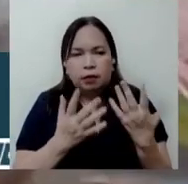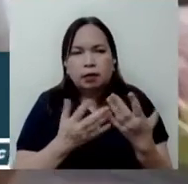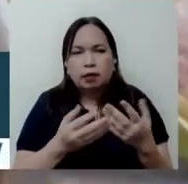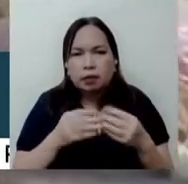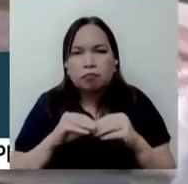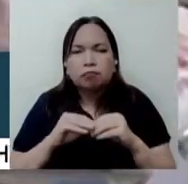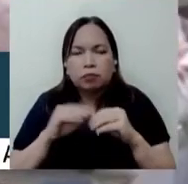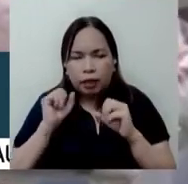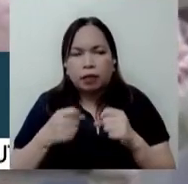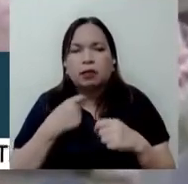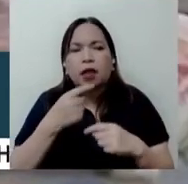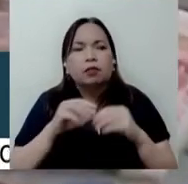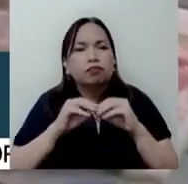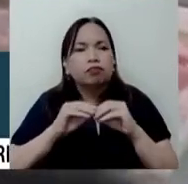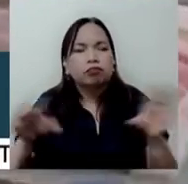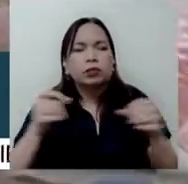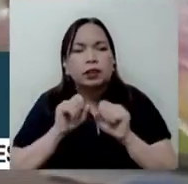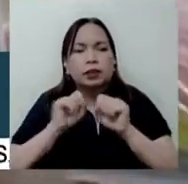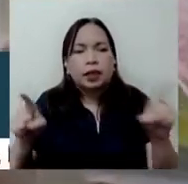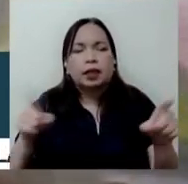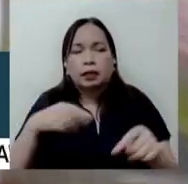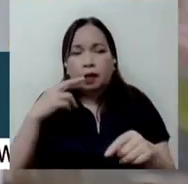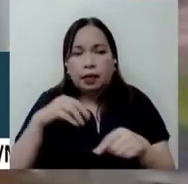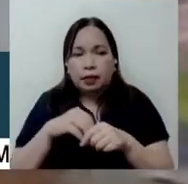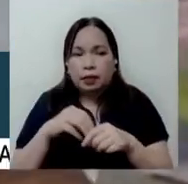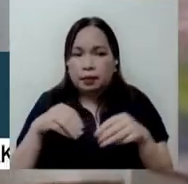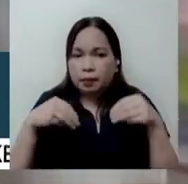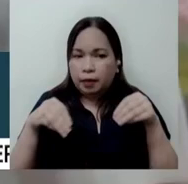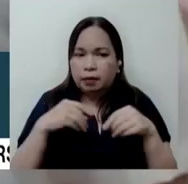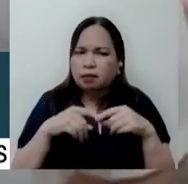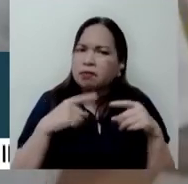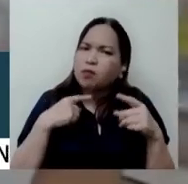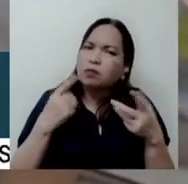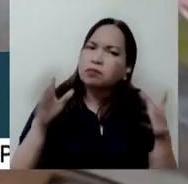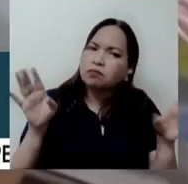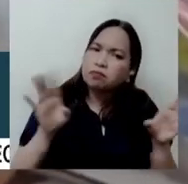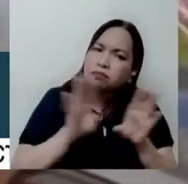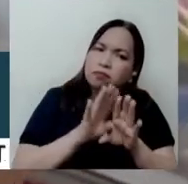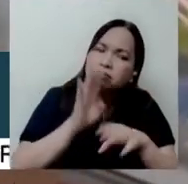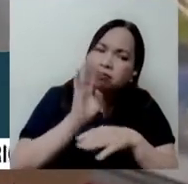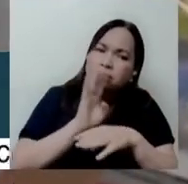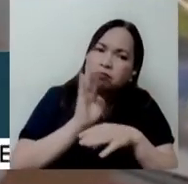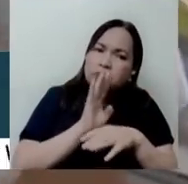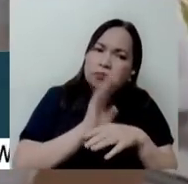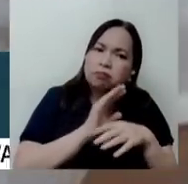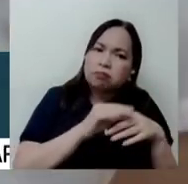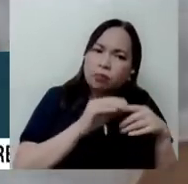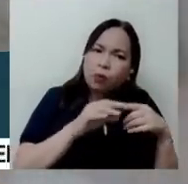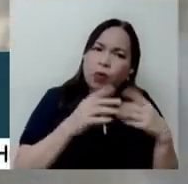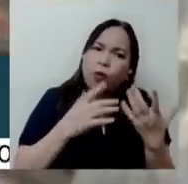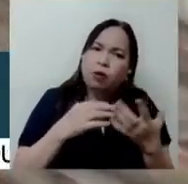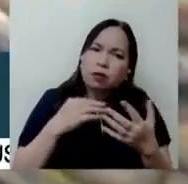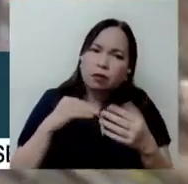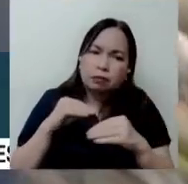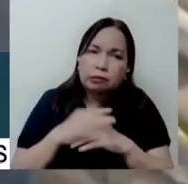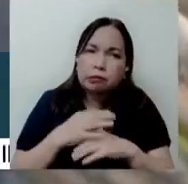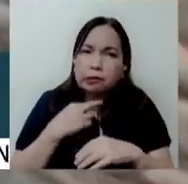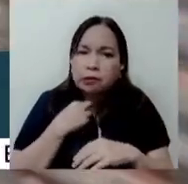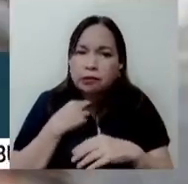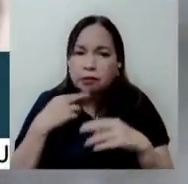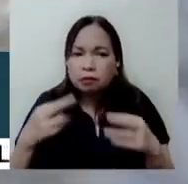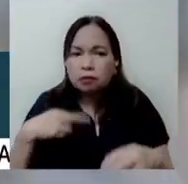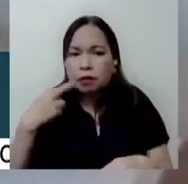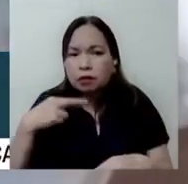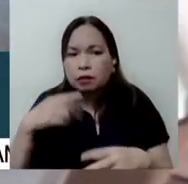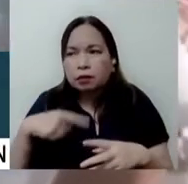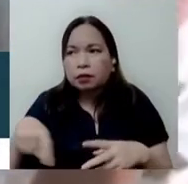market. One of the owners said that the closure will just hamper their operations and this will affect supply of rice in Metro